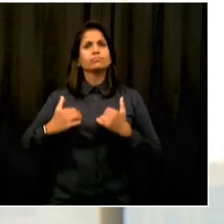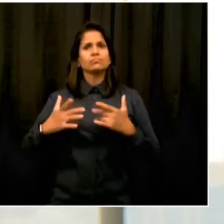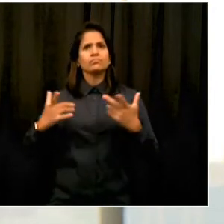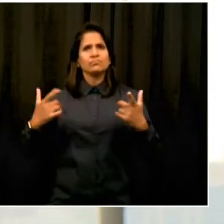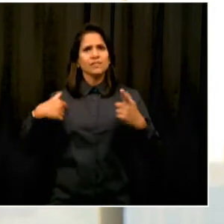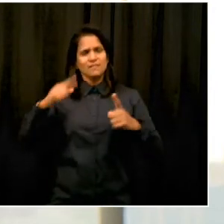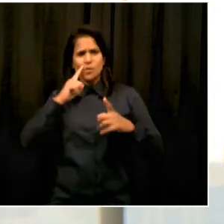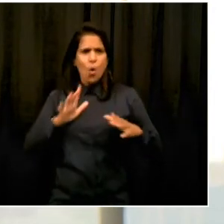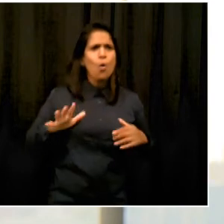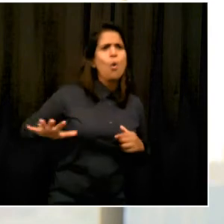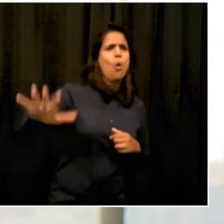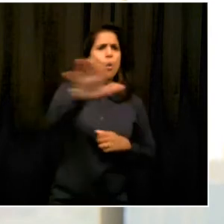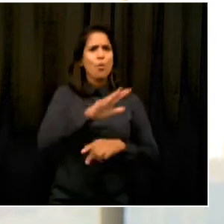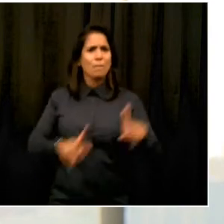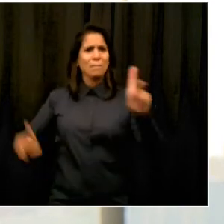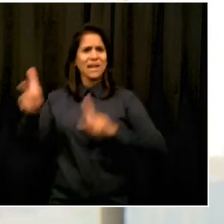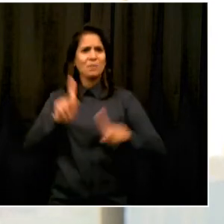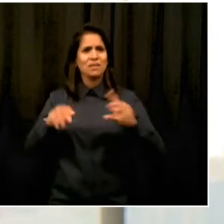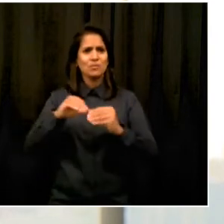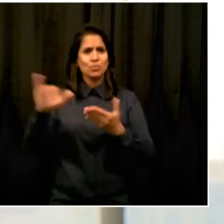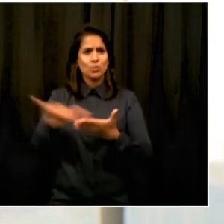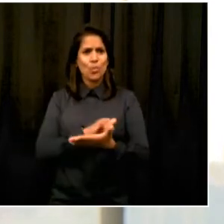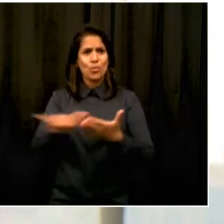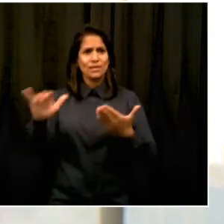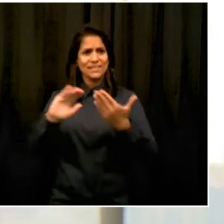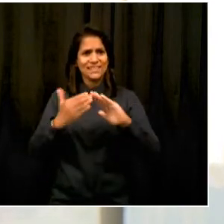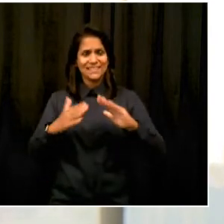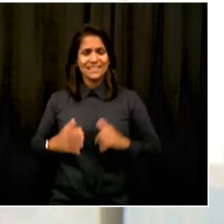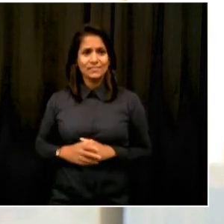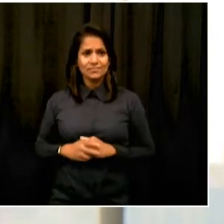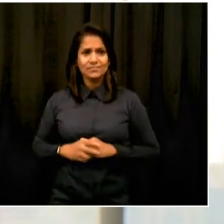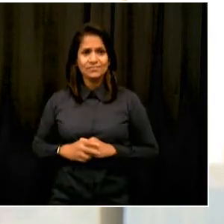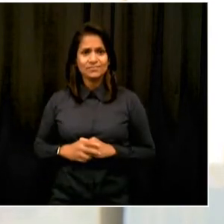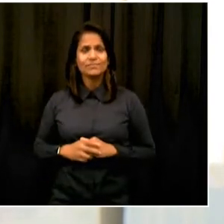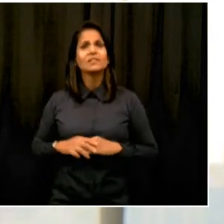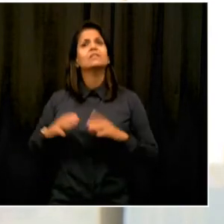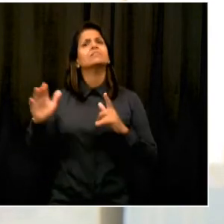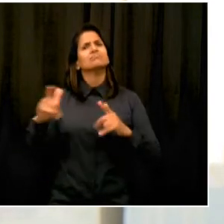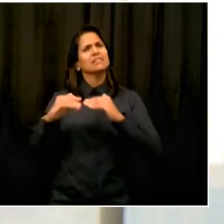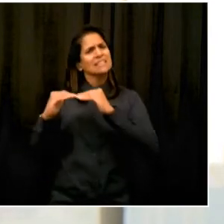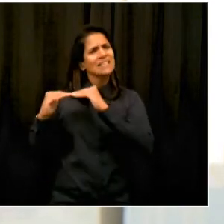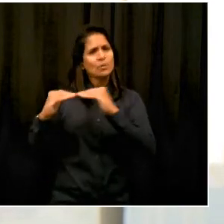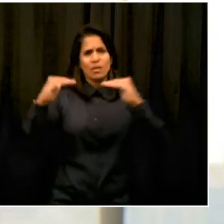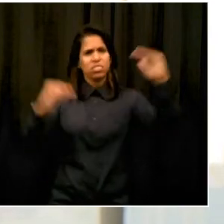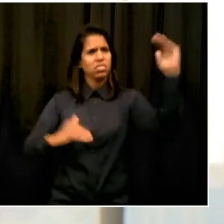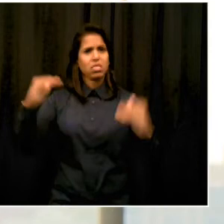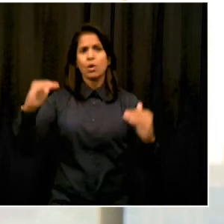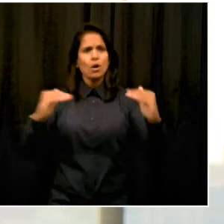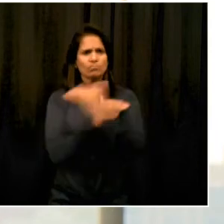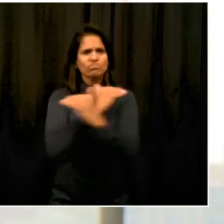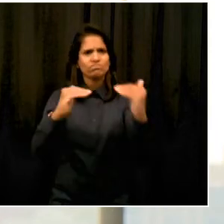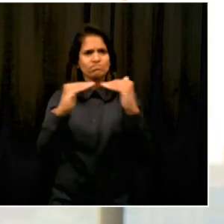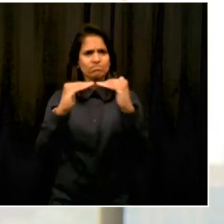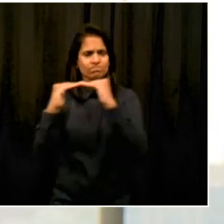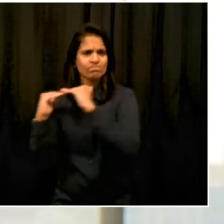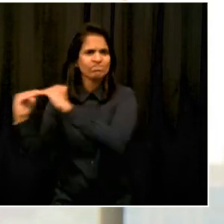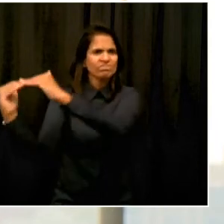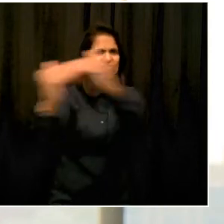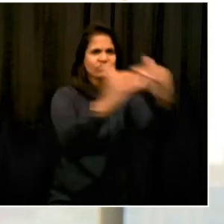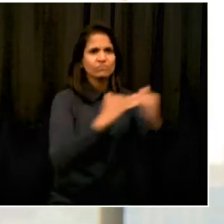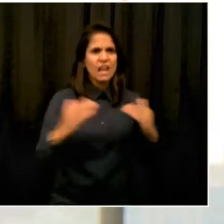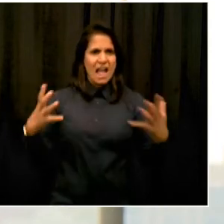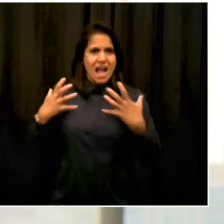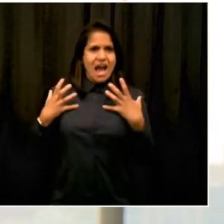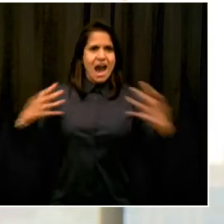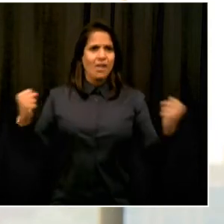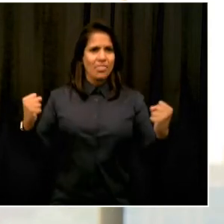for the few who can afford it. Our vision is great new ideas that reach into every corner of every neighborhood of this city and